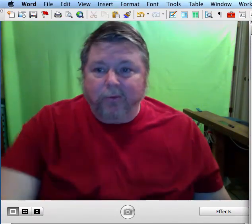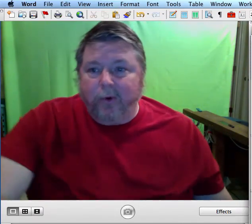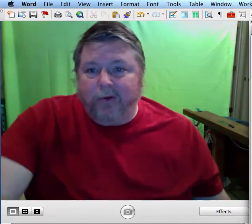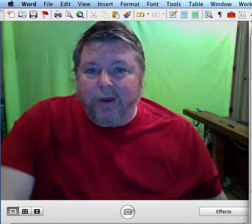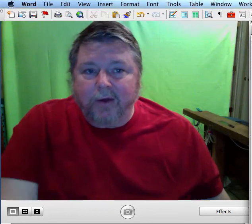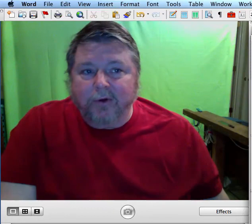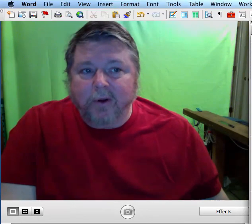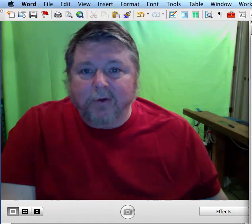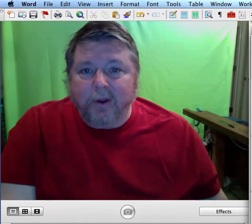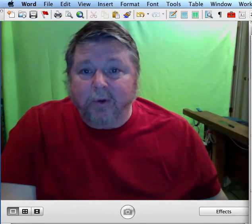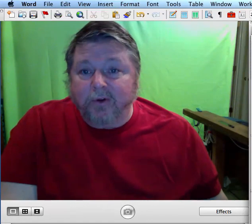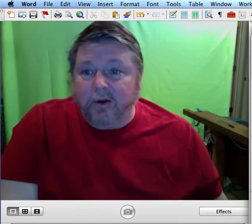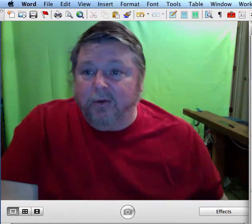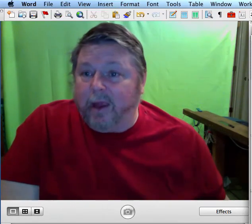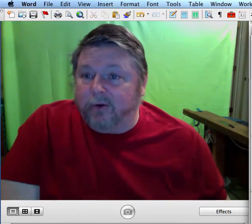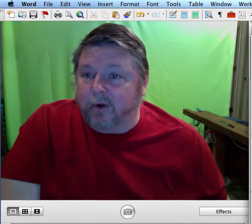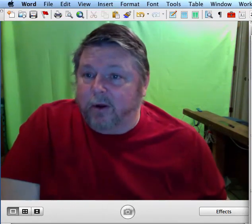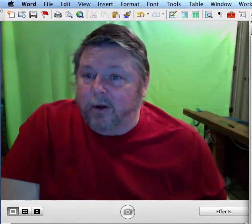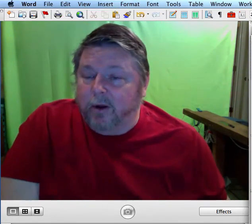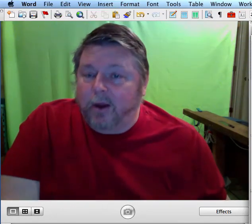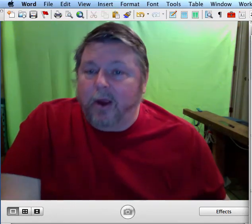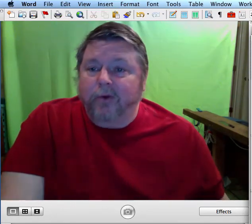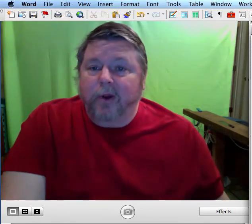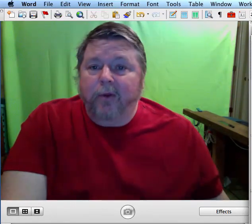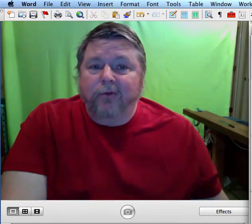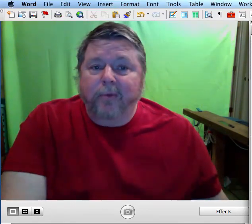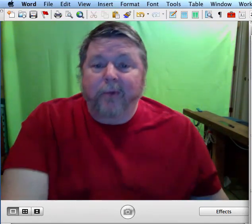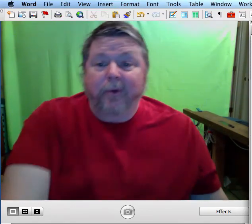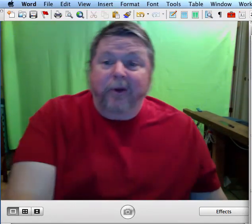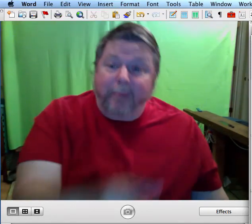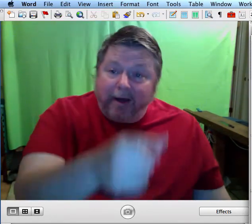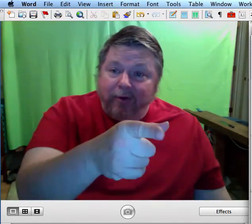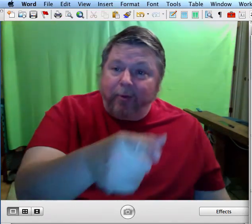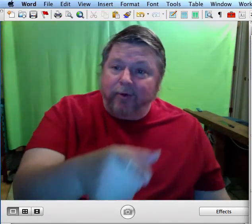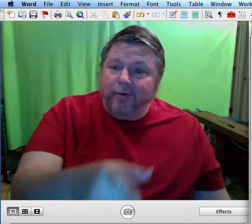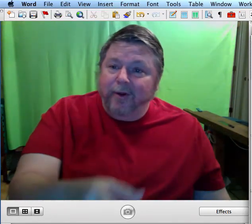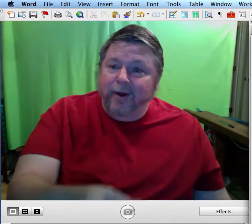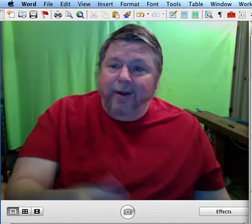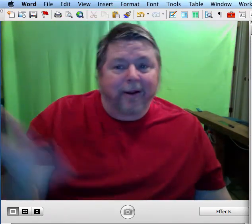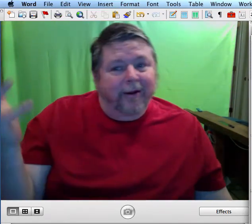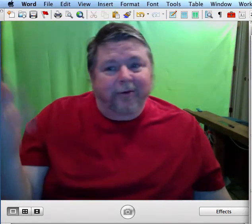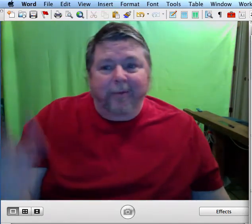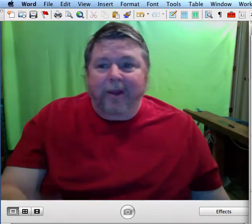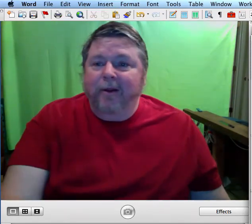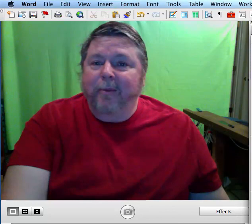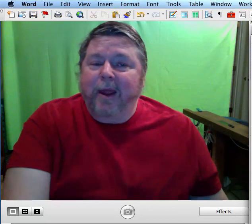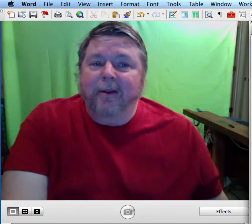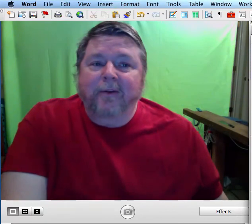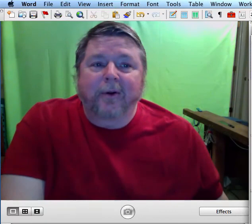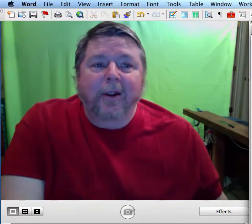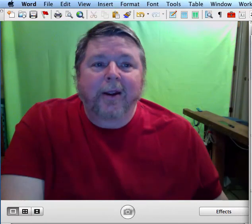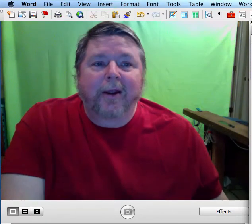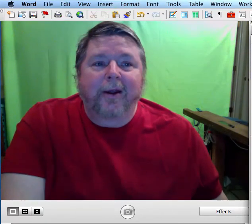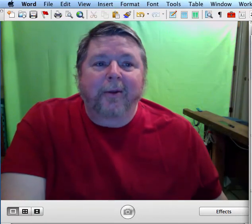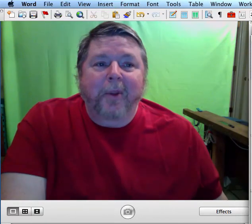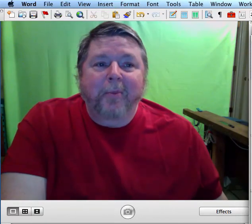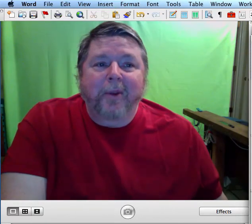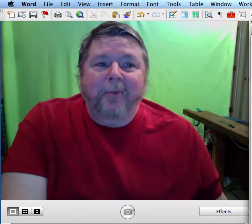bonus points out at you because I want you to do the extra. I want you to go the extra mile, want you to meet interpreters. There's a method to the madness here.